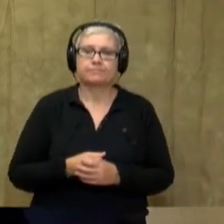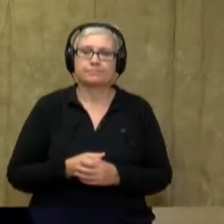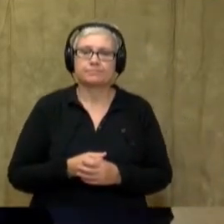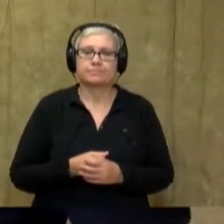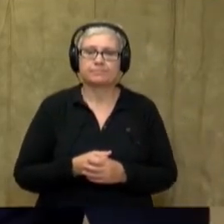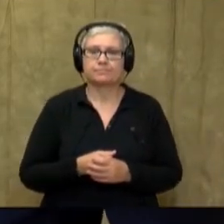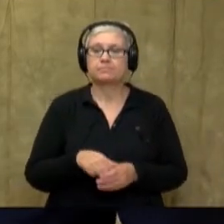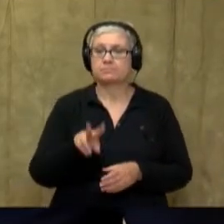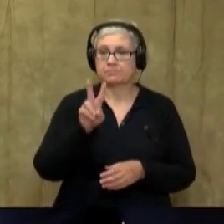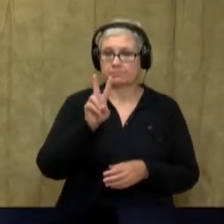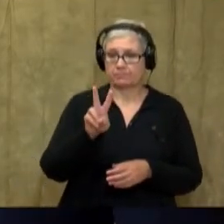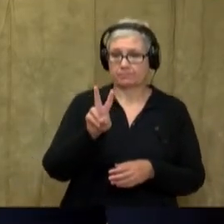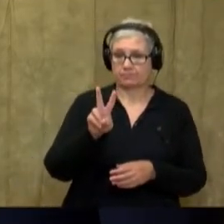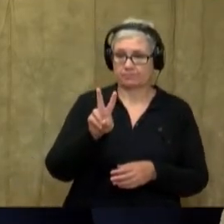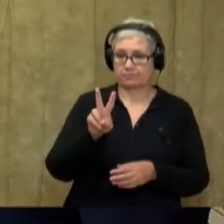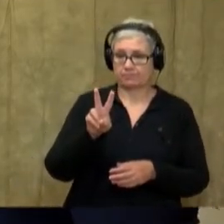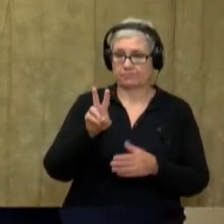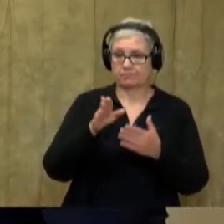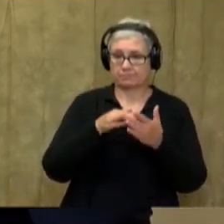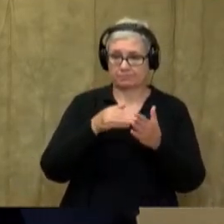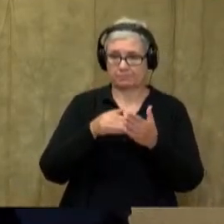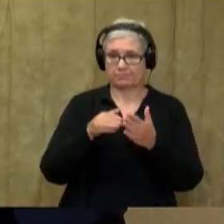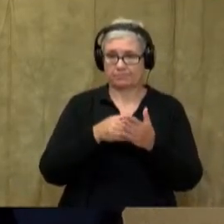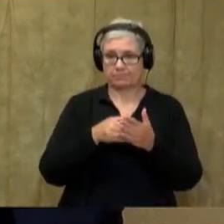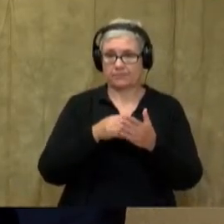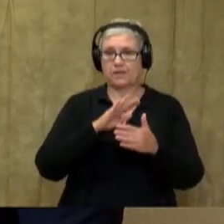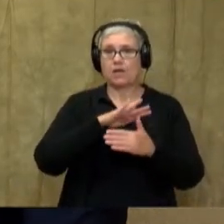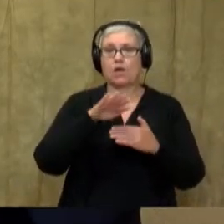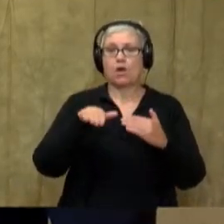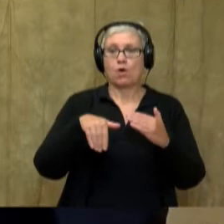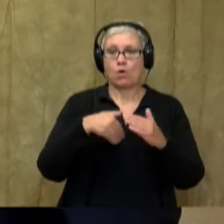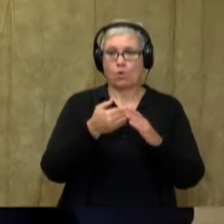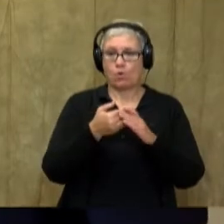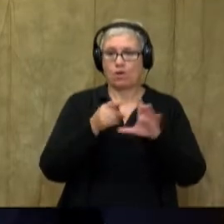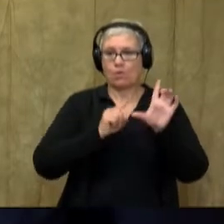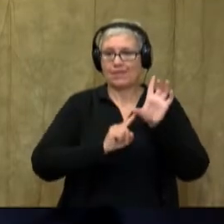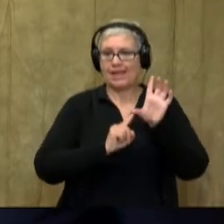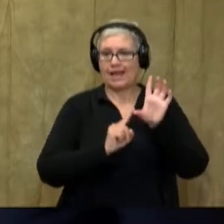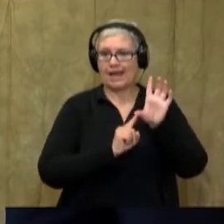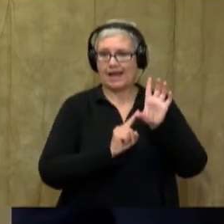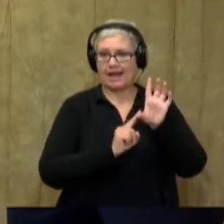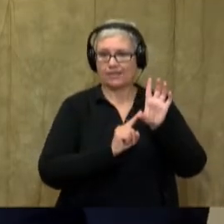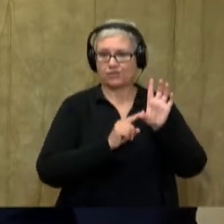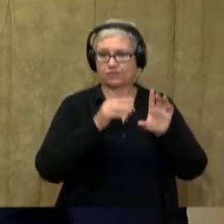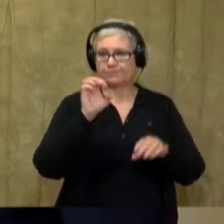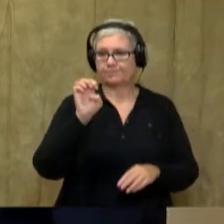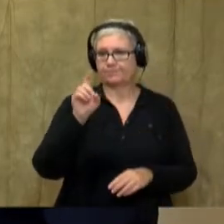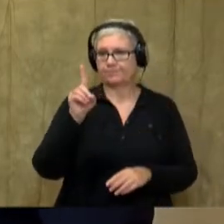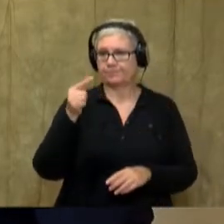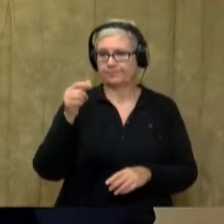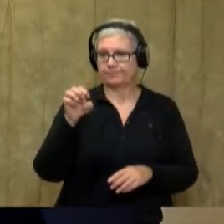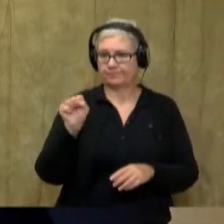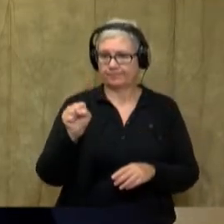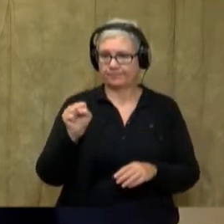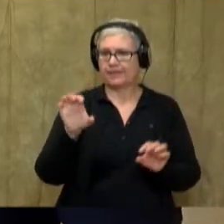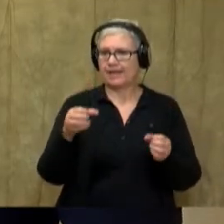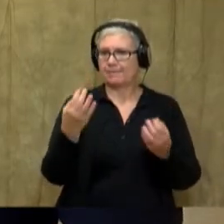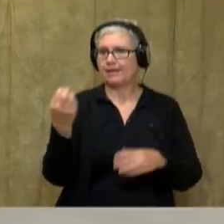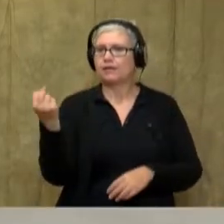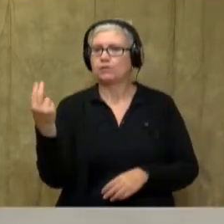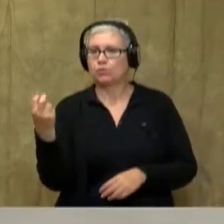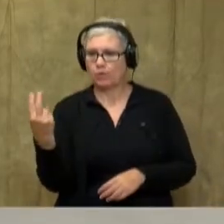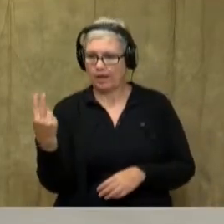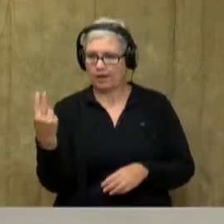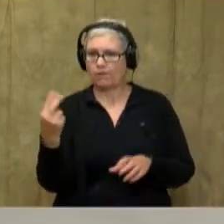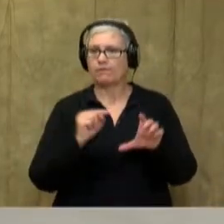2 faces painted, recall that all of those occur along the edges. And I have 12 edges